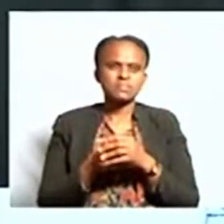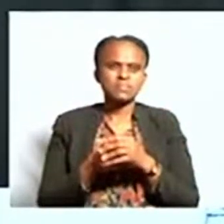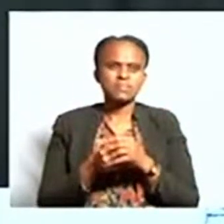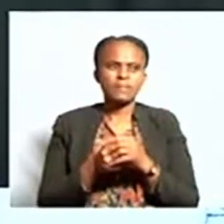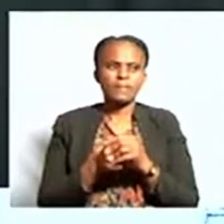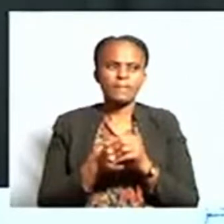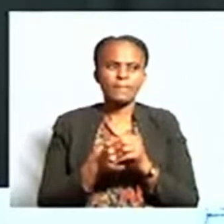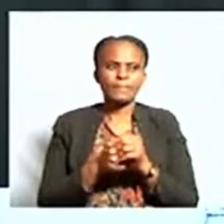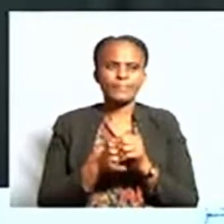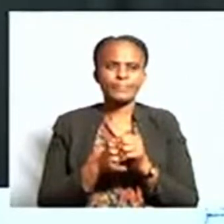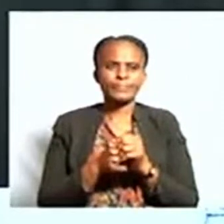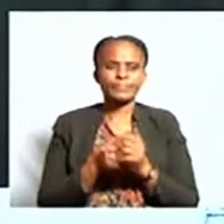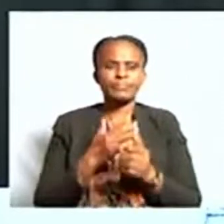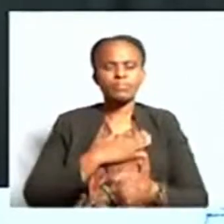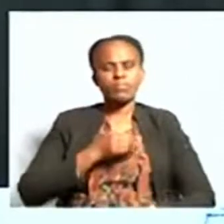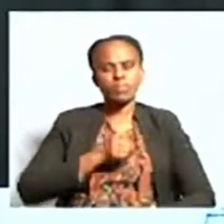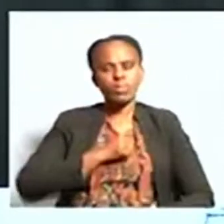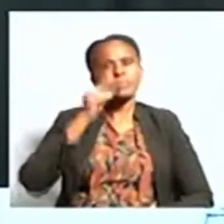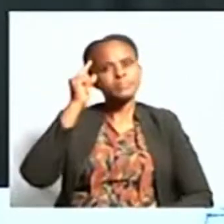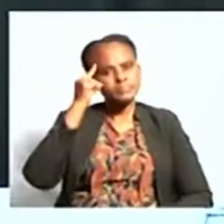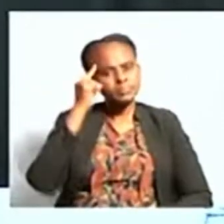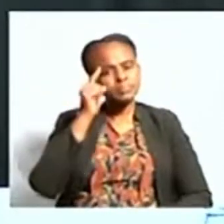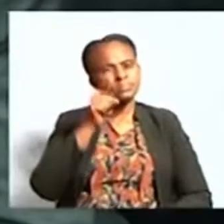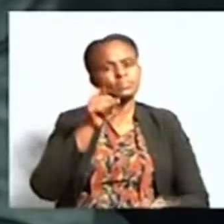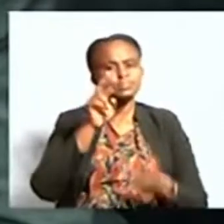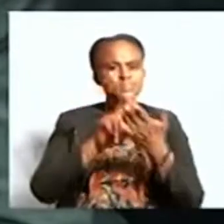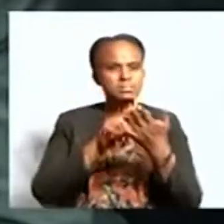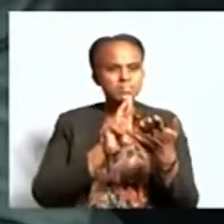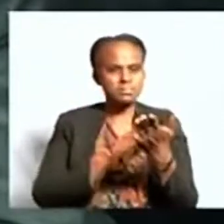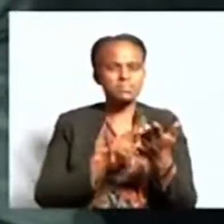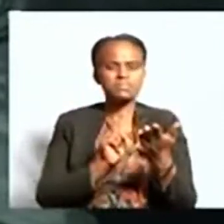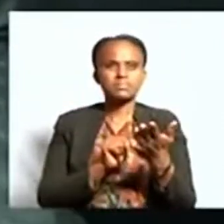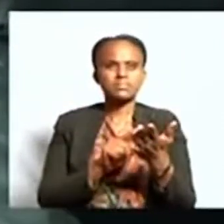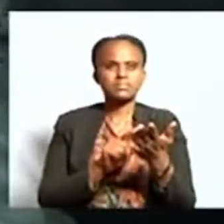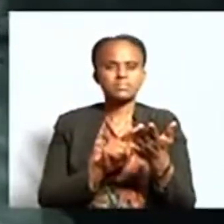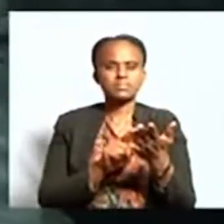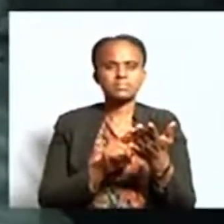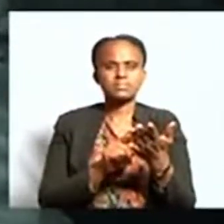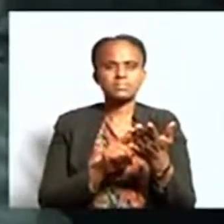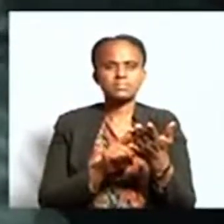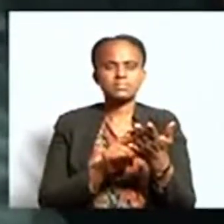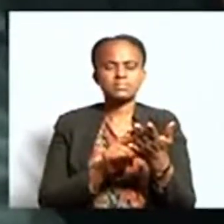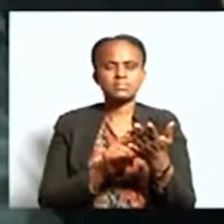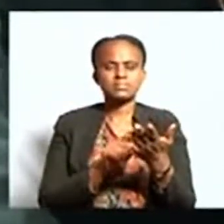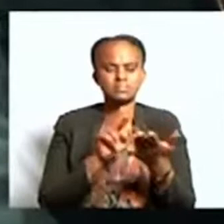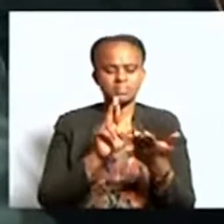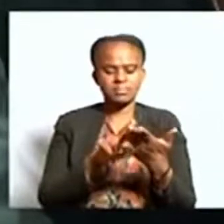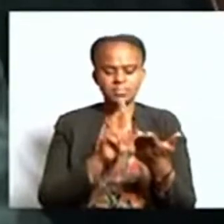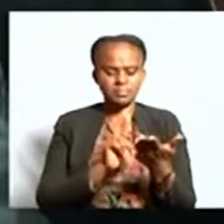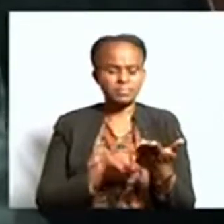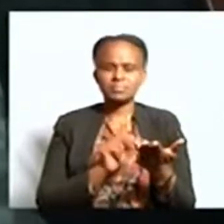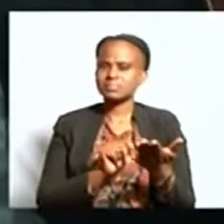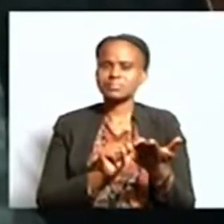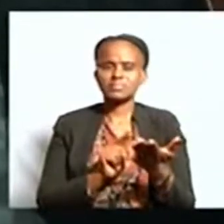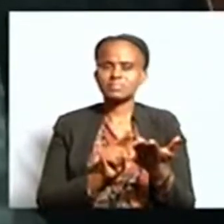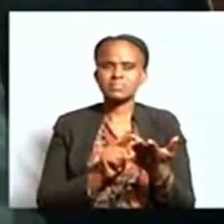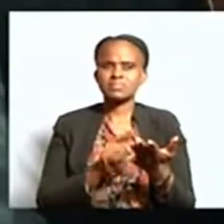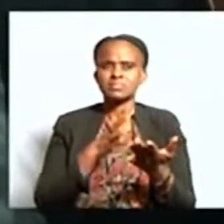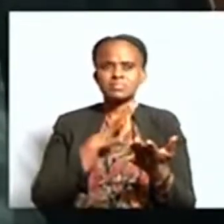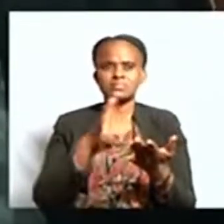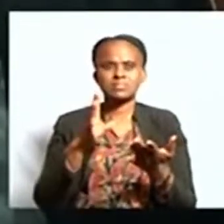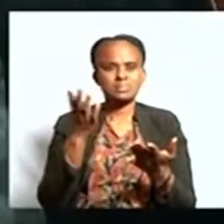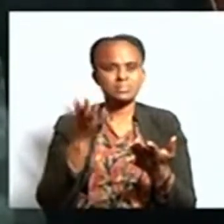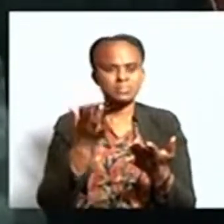firstly, I think the report itself, this report is below par in terms of